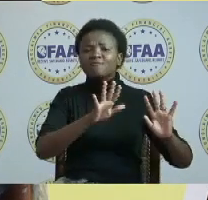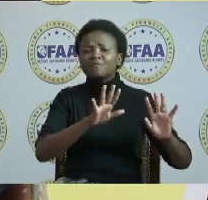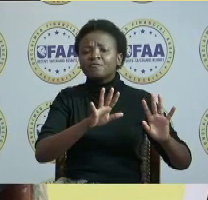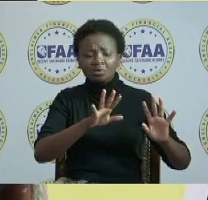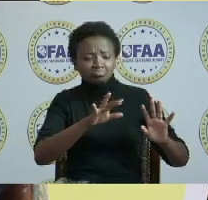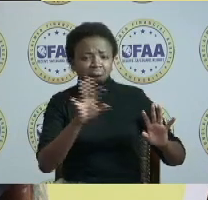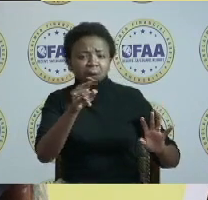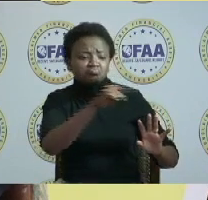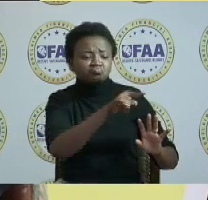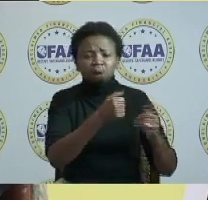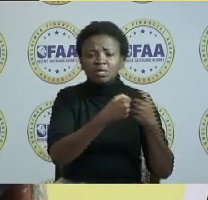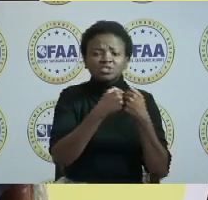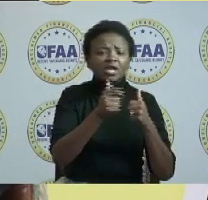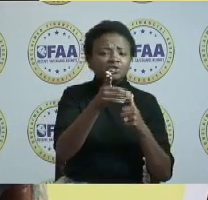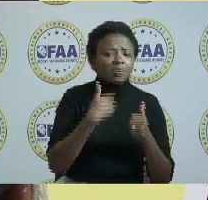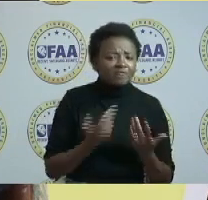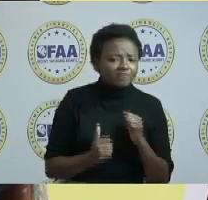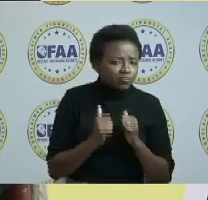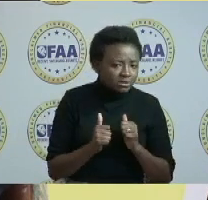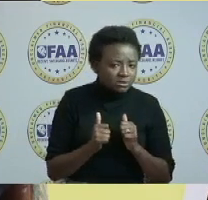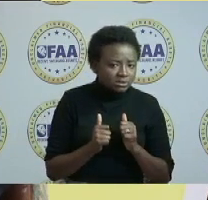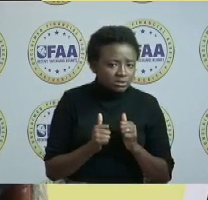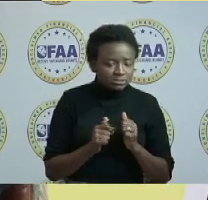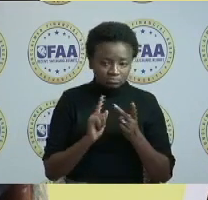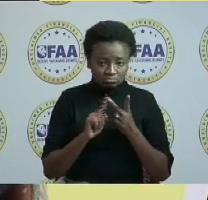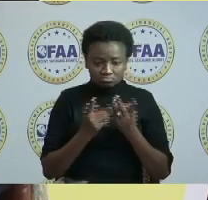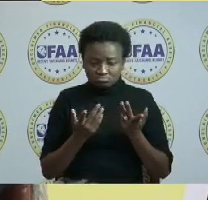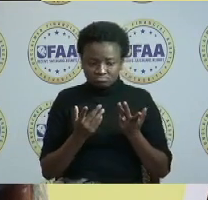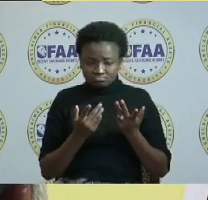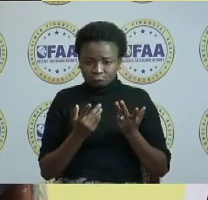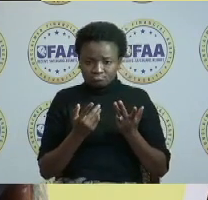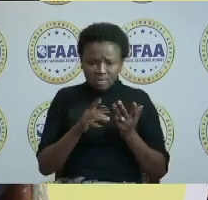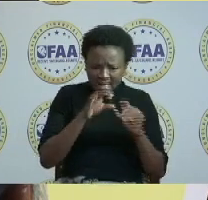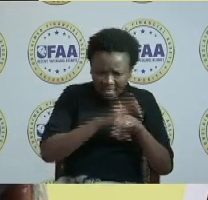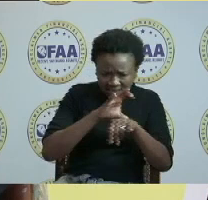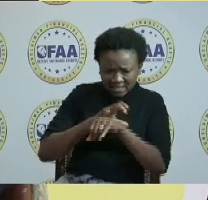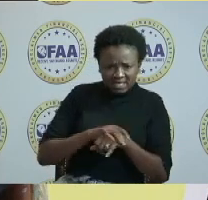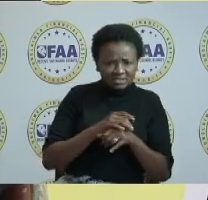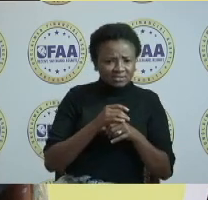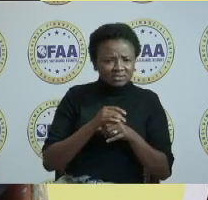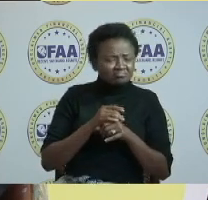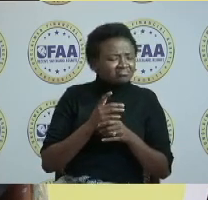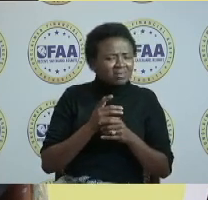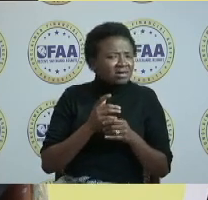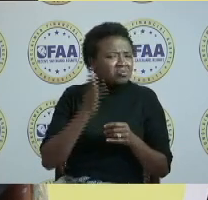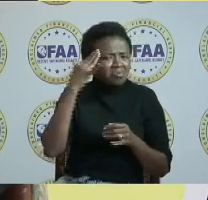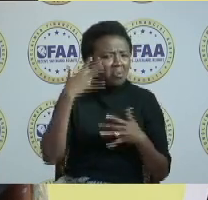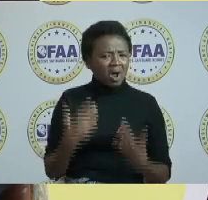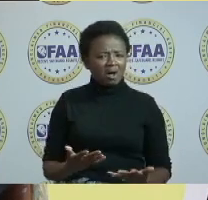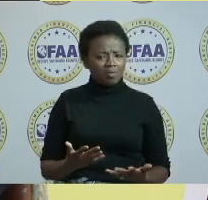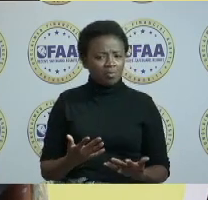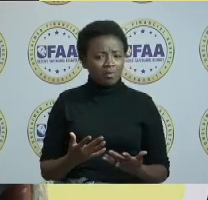that you're going through in identifying these assets before you remit them to us? And even before you remit, have